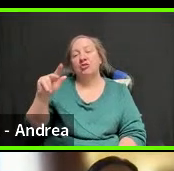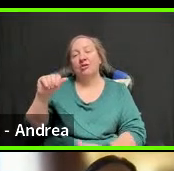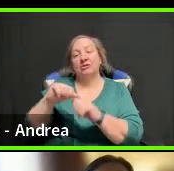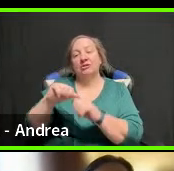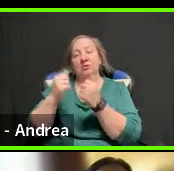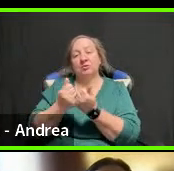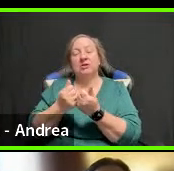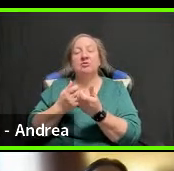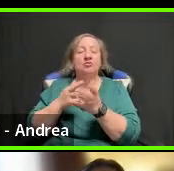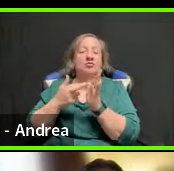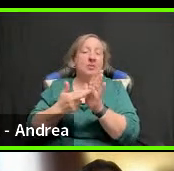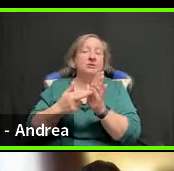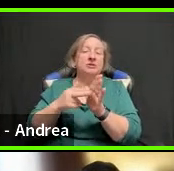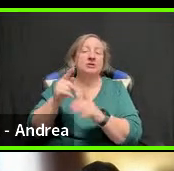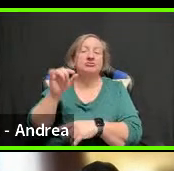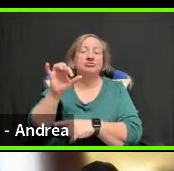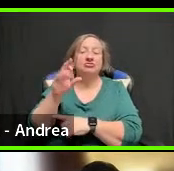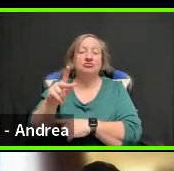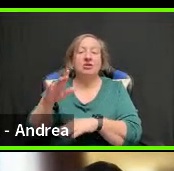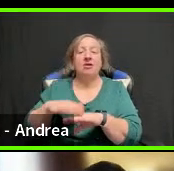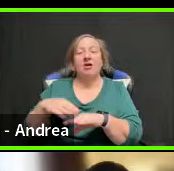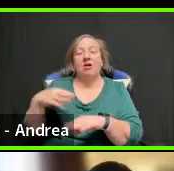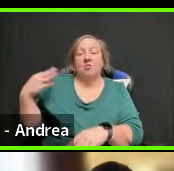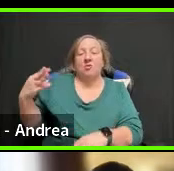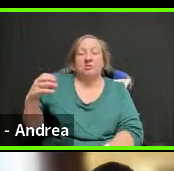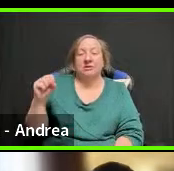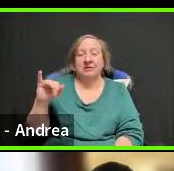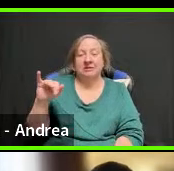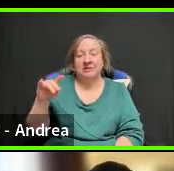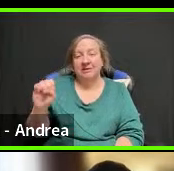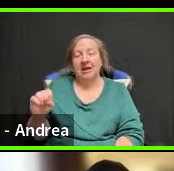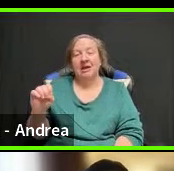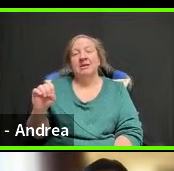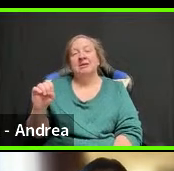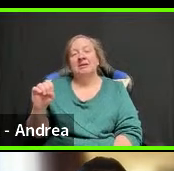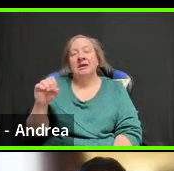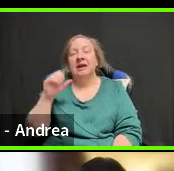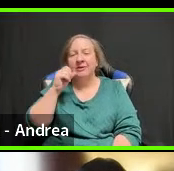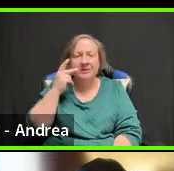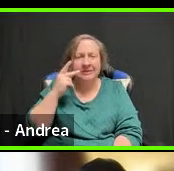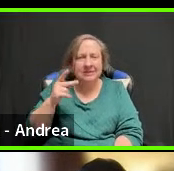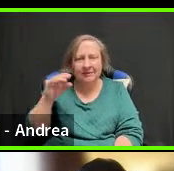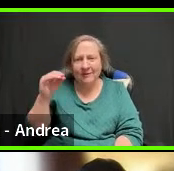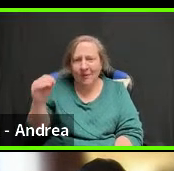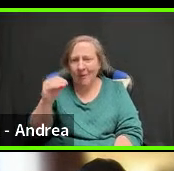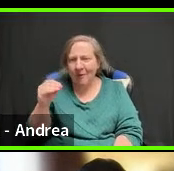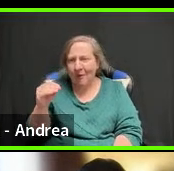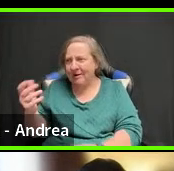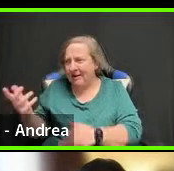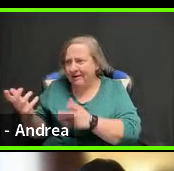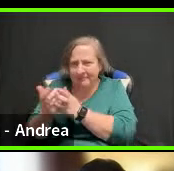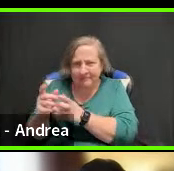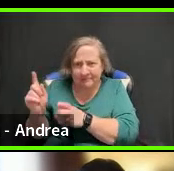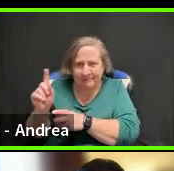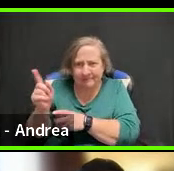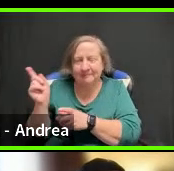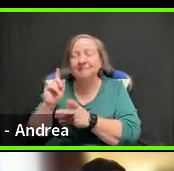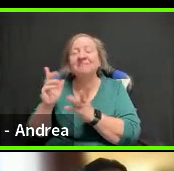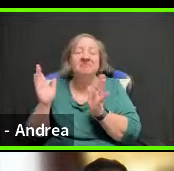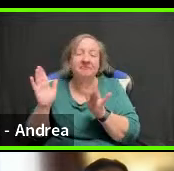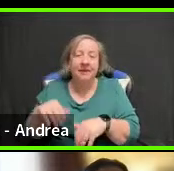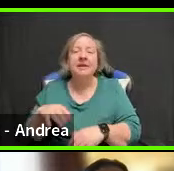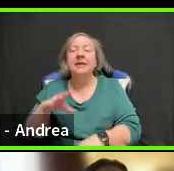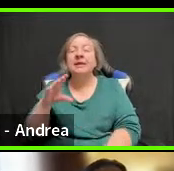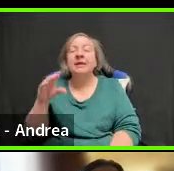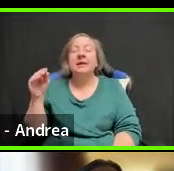representing trucking on obviously the Washington side of things. I don't see my Oregon colleague here.